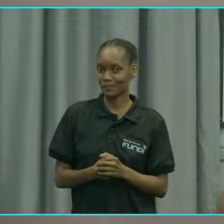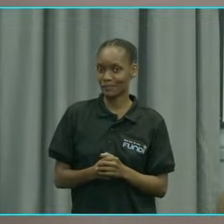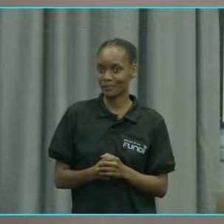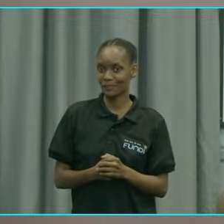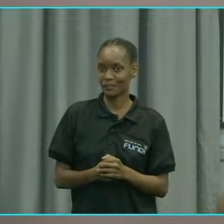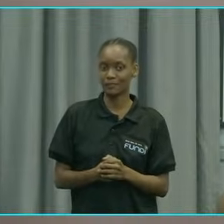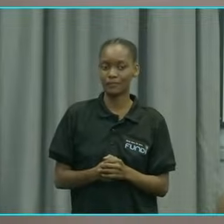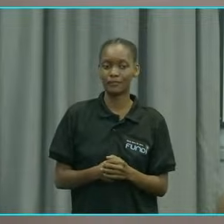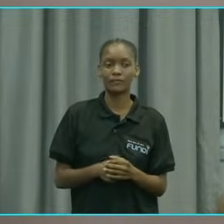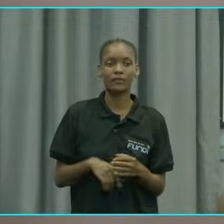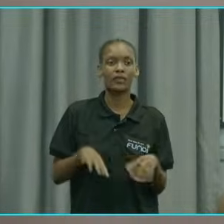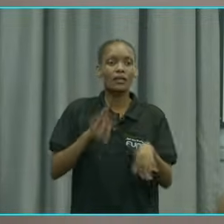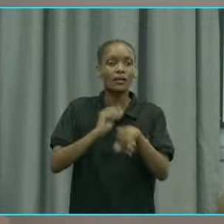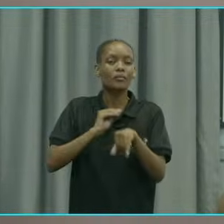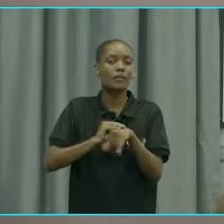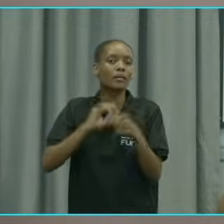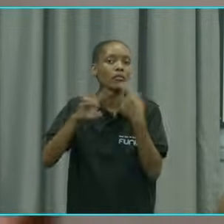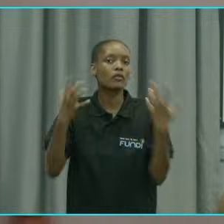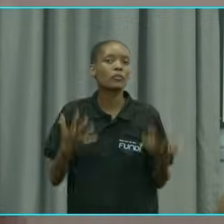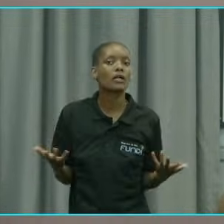The root causes.